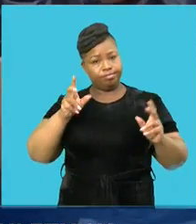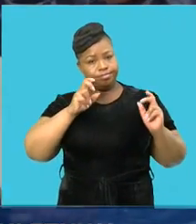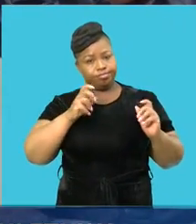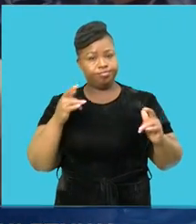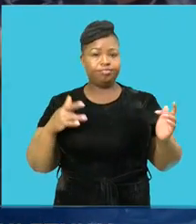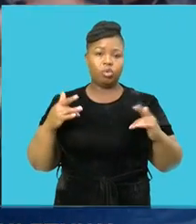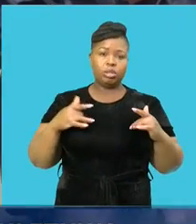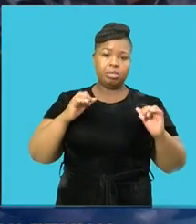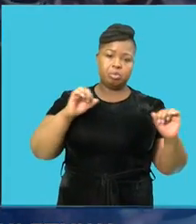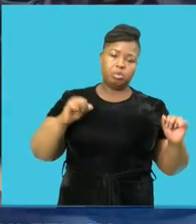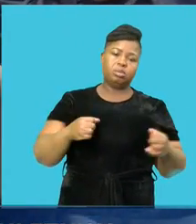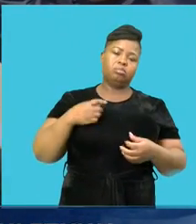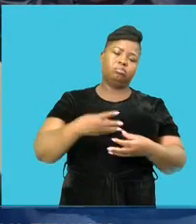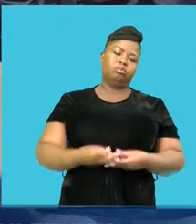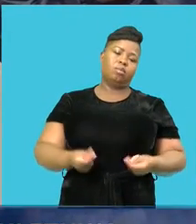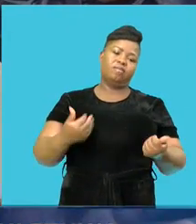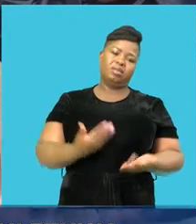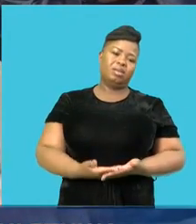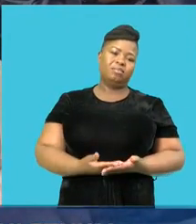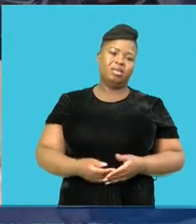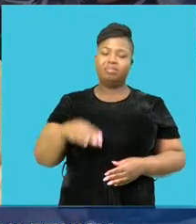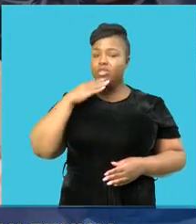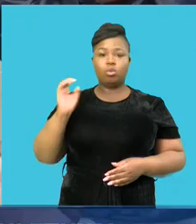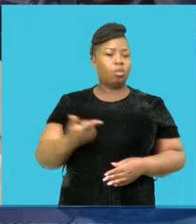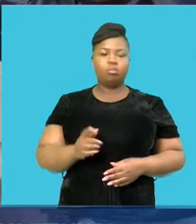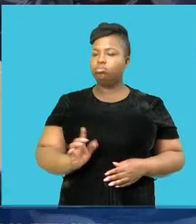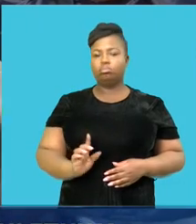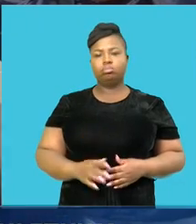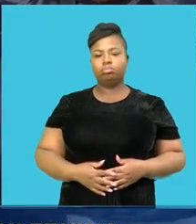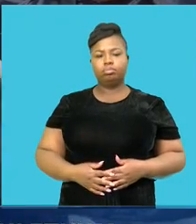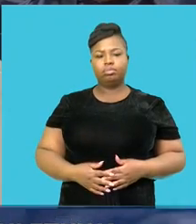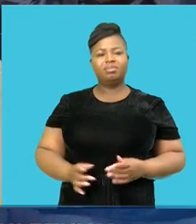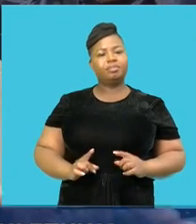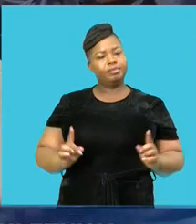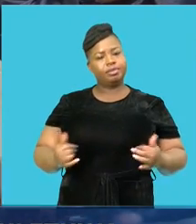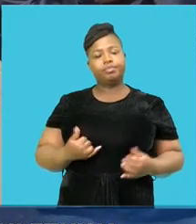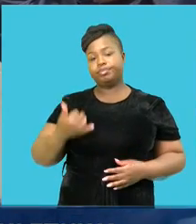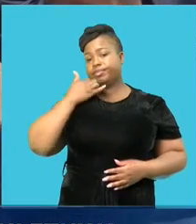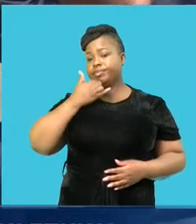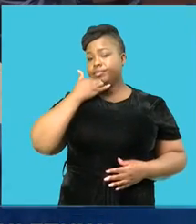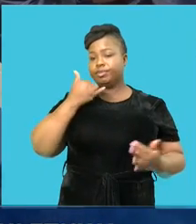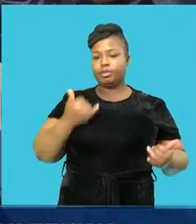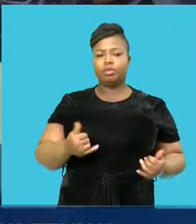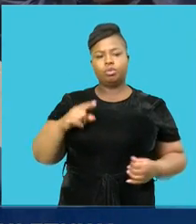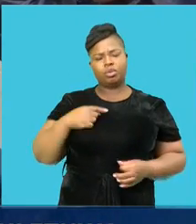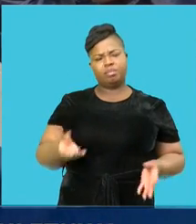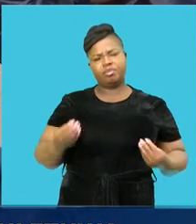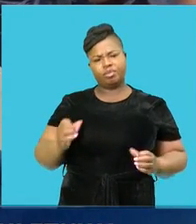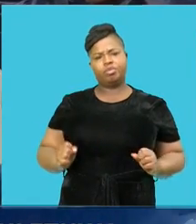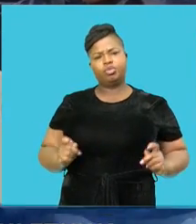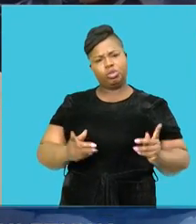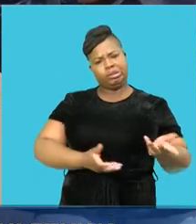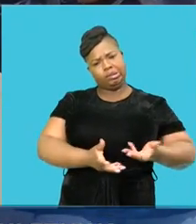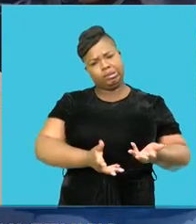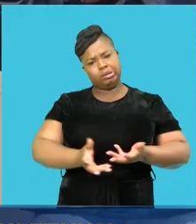ukuthi sibambisane nabo sizisolve even though anyeke sizisolve zonke. So sijabulile namhlanje ukuthi sitholile ithuba ukuthi sikhulume